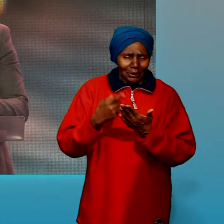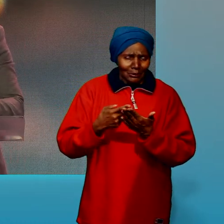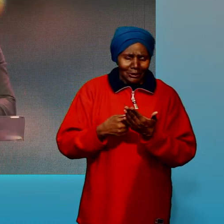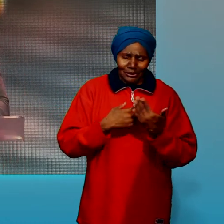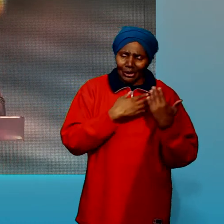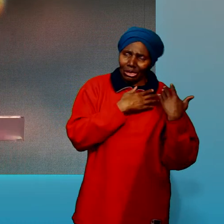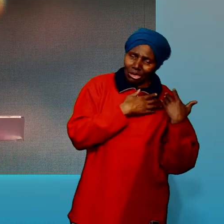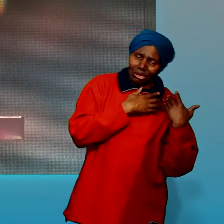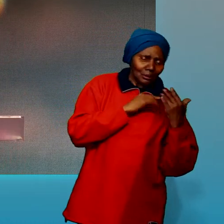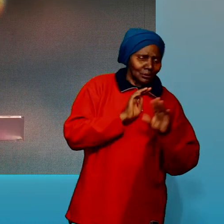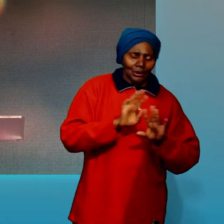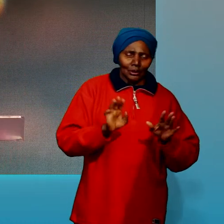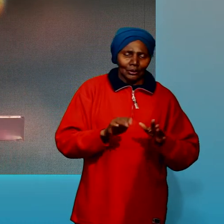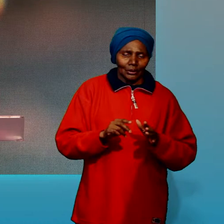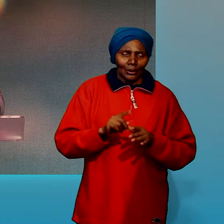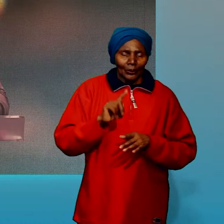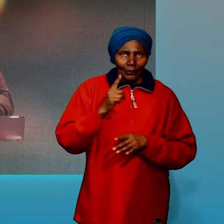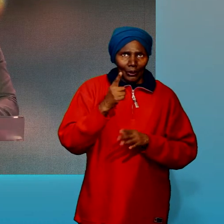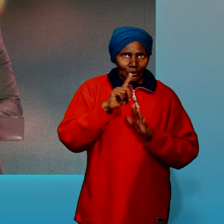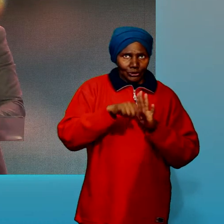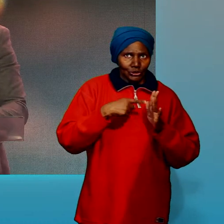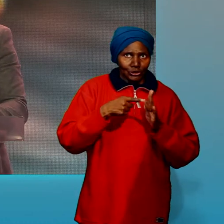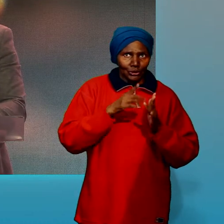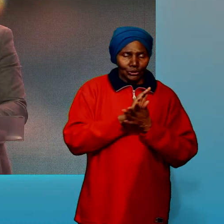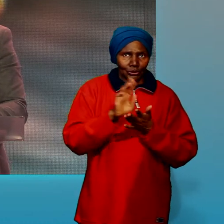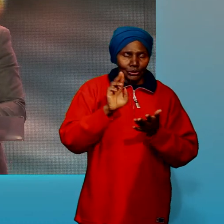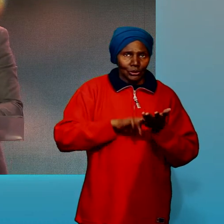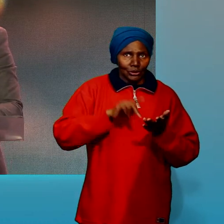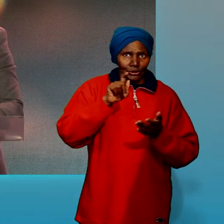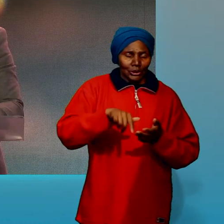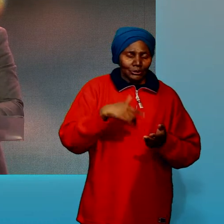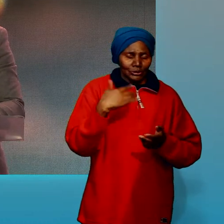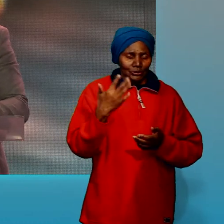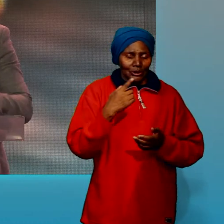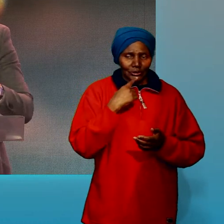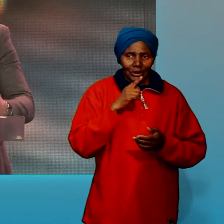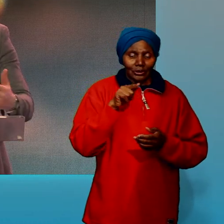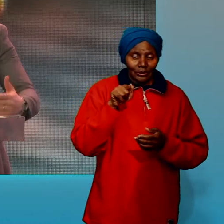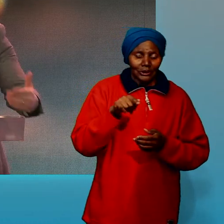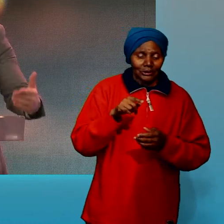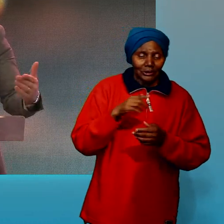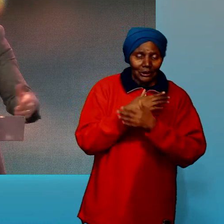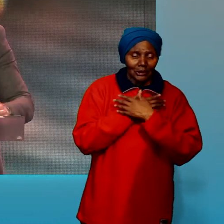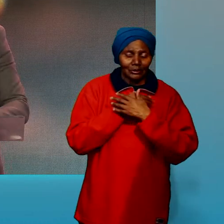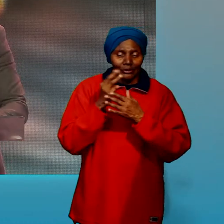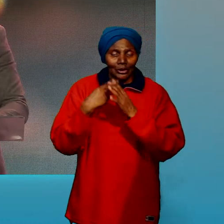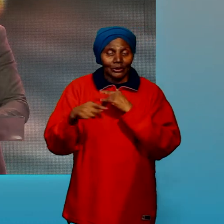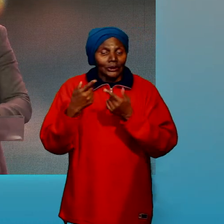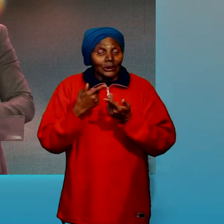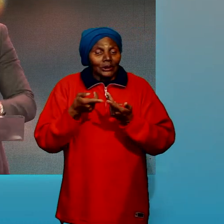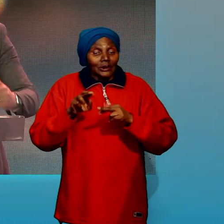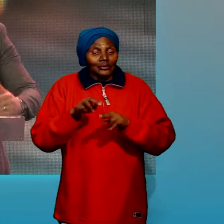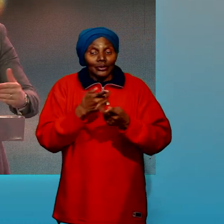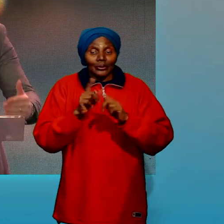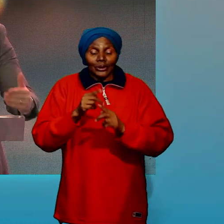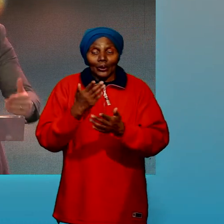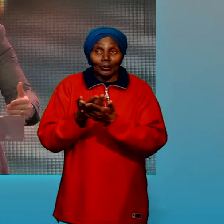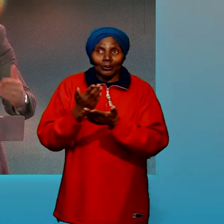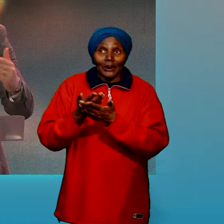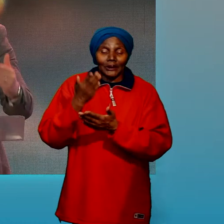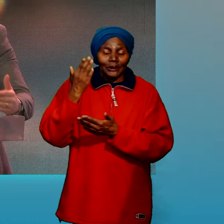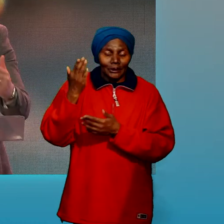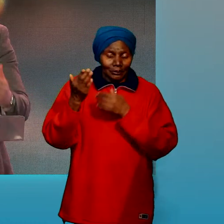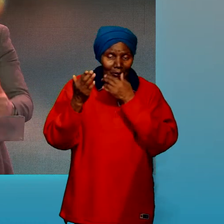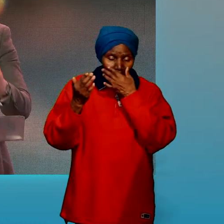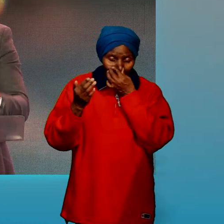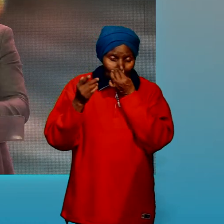5, verse 3 declares, "For this is the love of God, that if we keep his commandments, and his